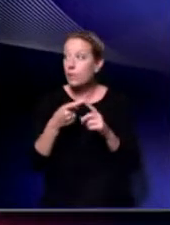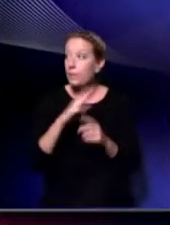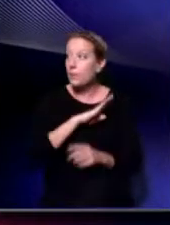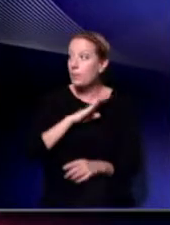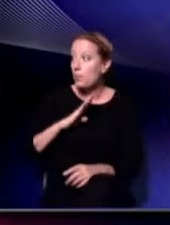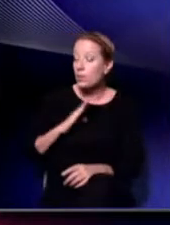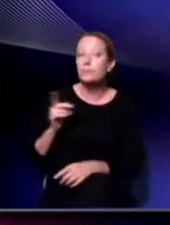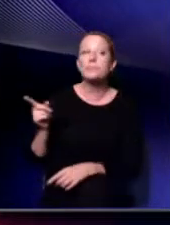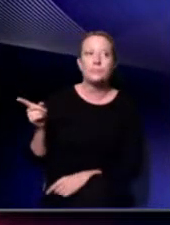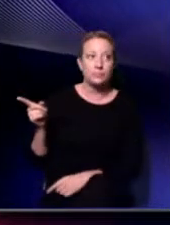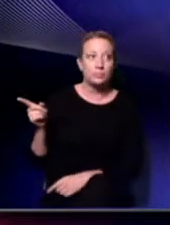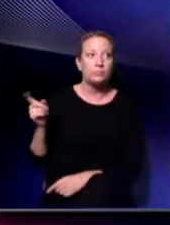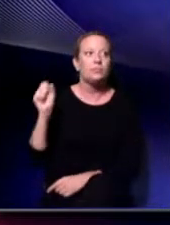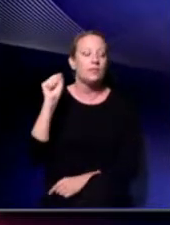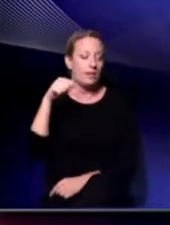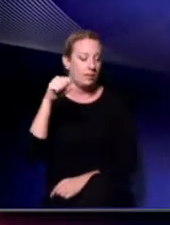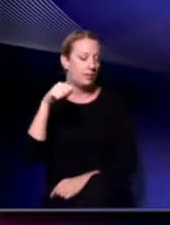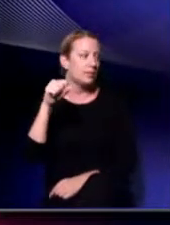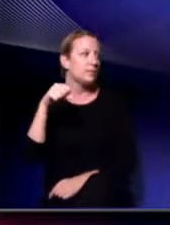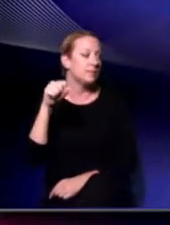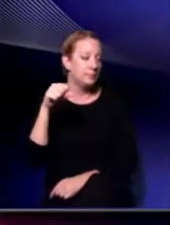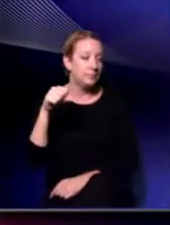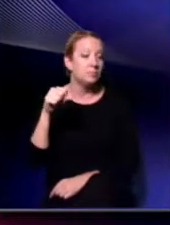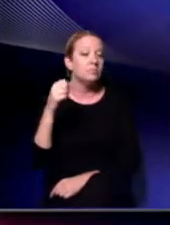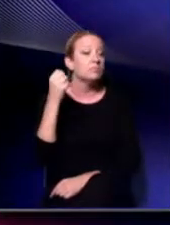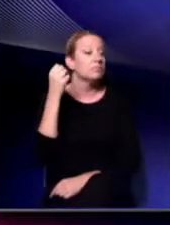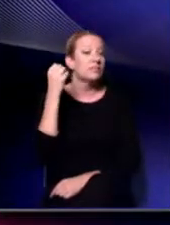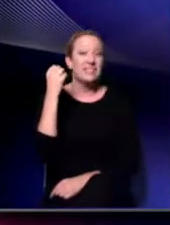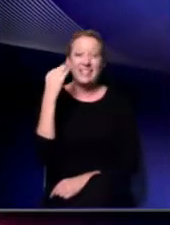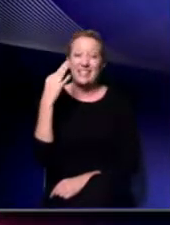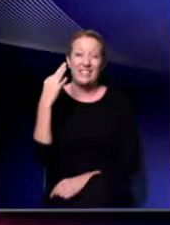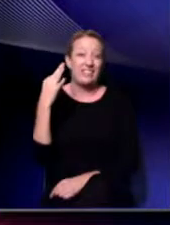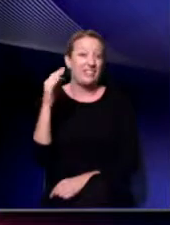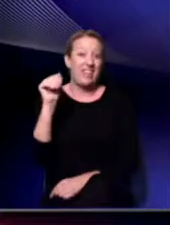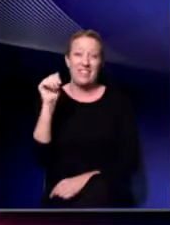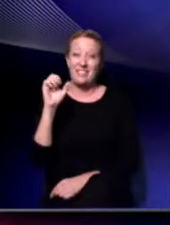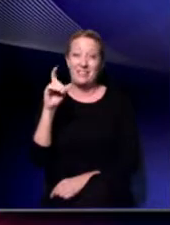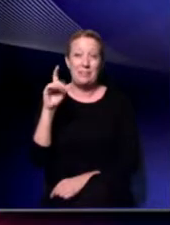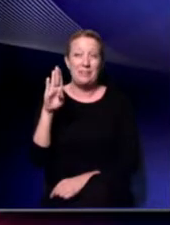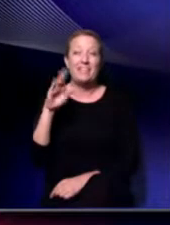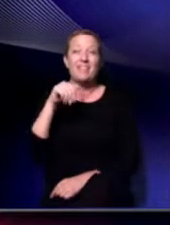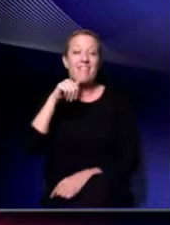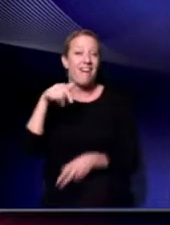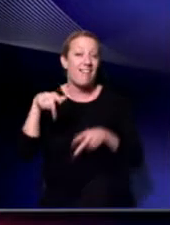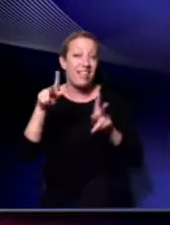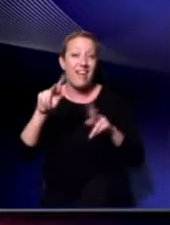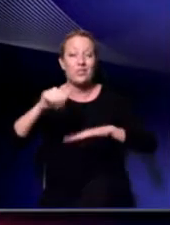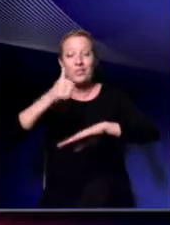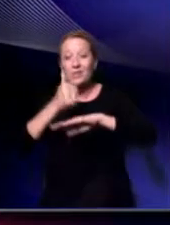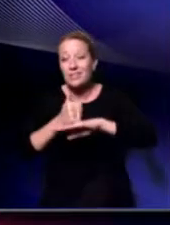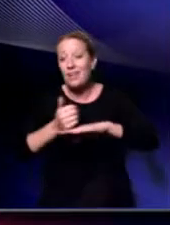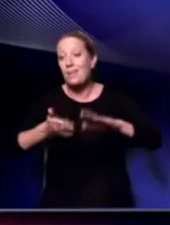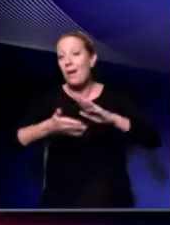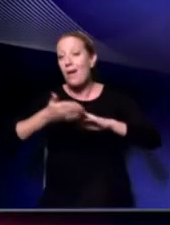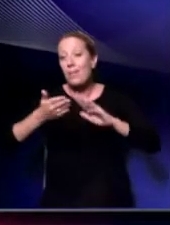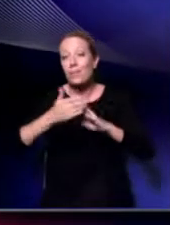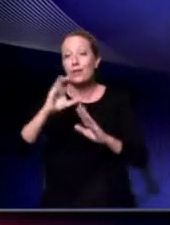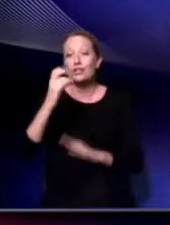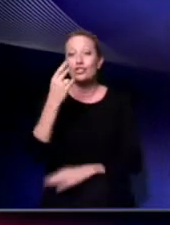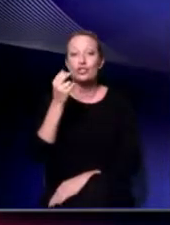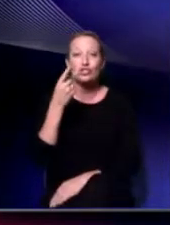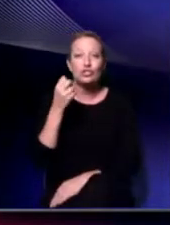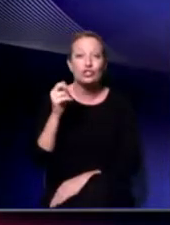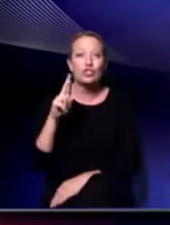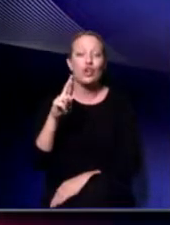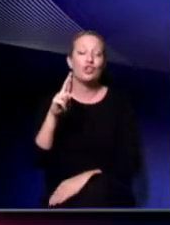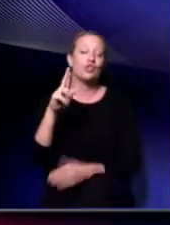Superintendent Reichman. If it turns out that we're not allowed to operate a charter school because of our status as an